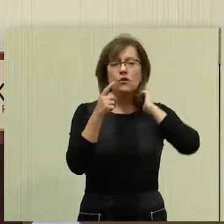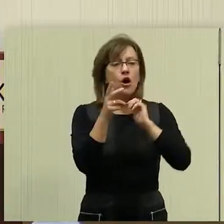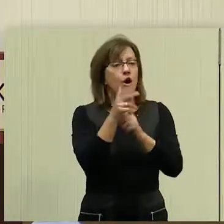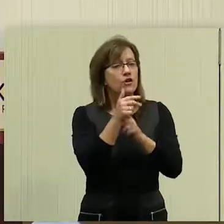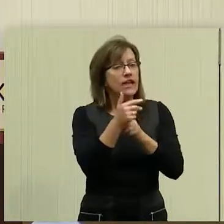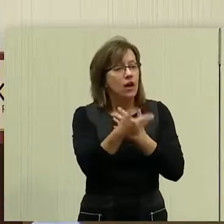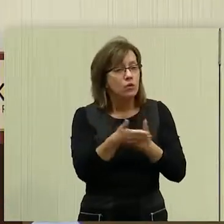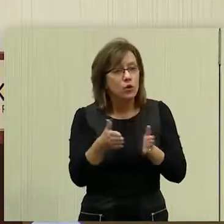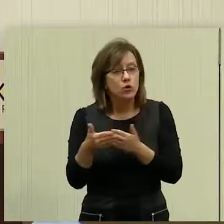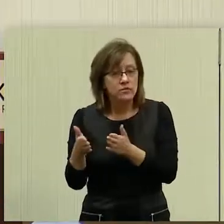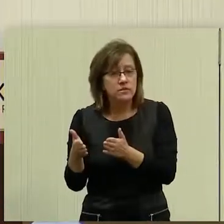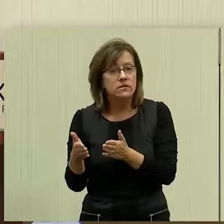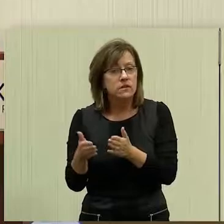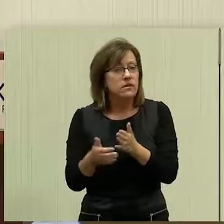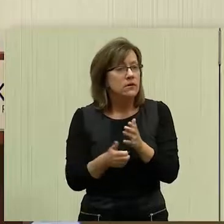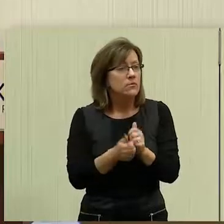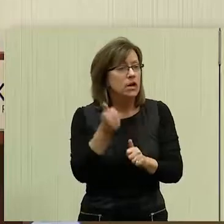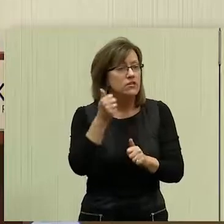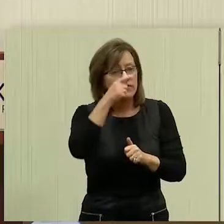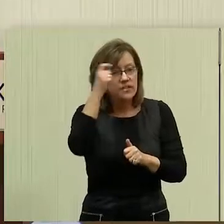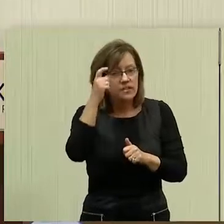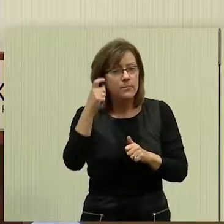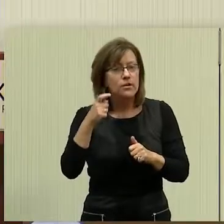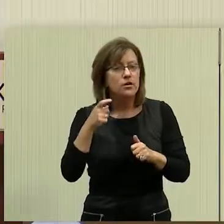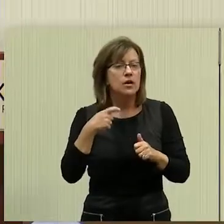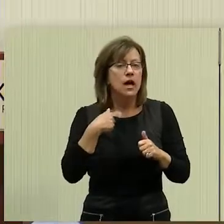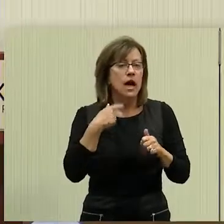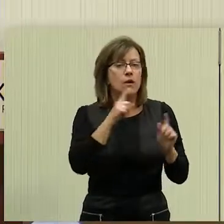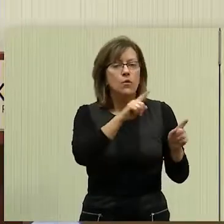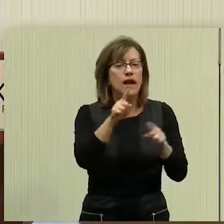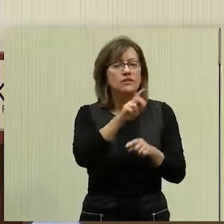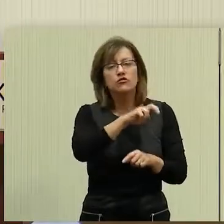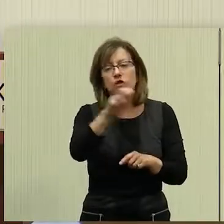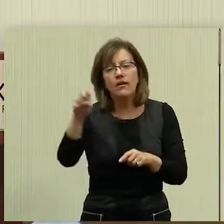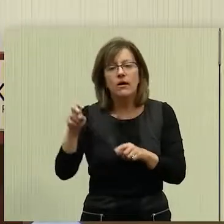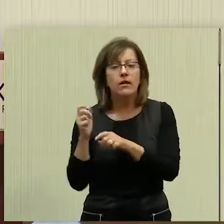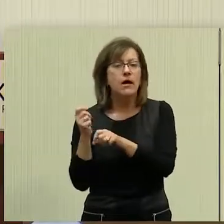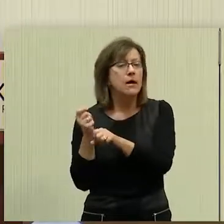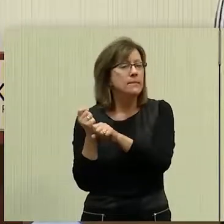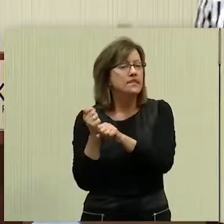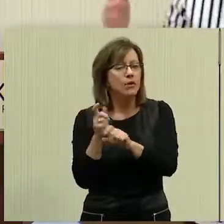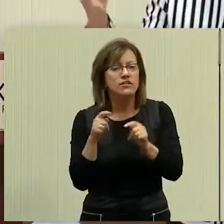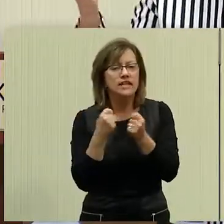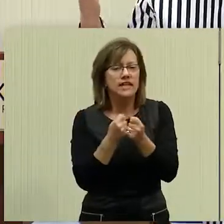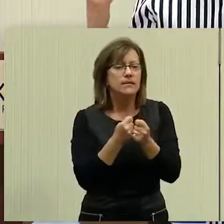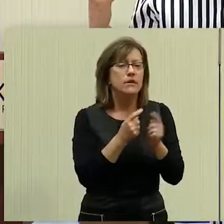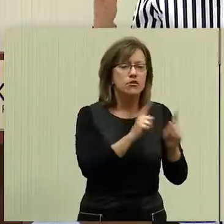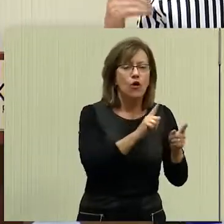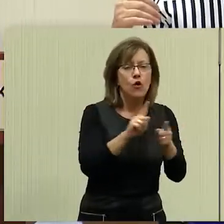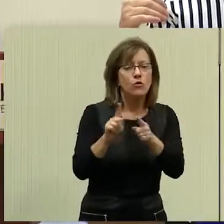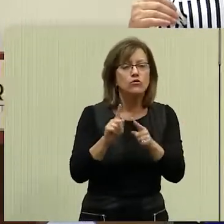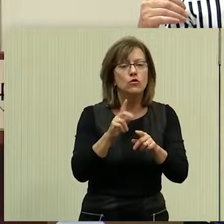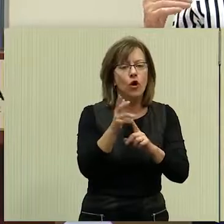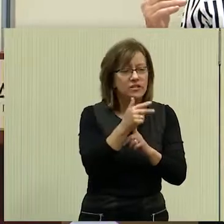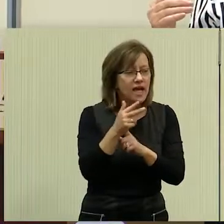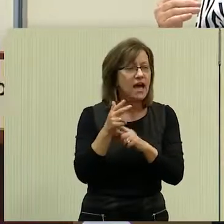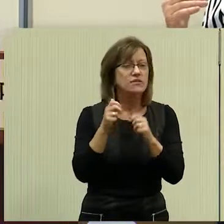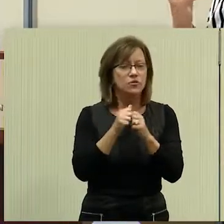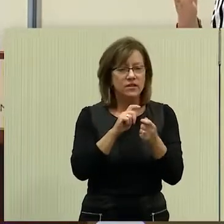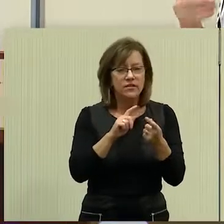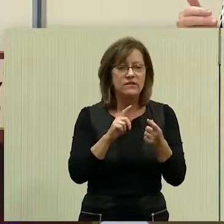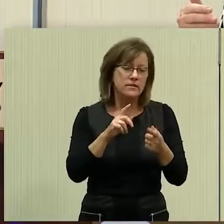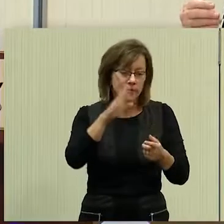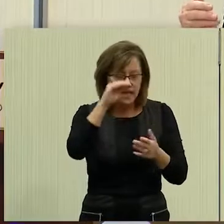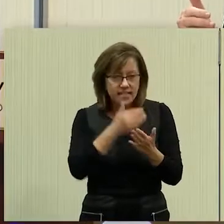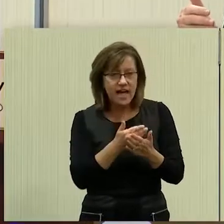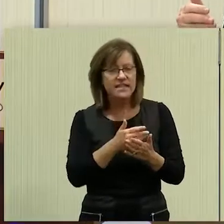spent much of the summer at hotels with my son who's on a travel baseball team. And like some of his friends, you know, coming in at night at 10 o'clock